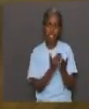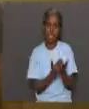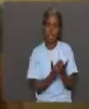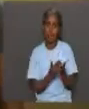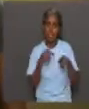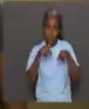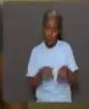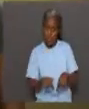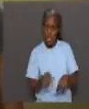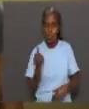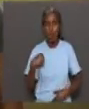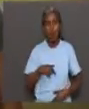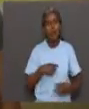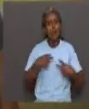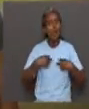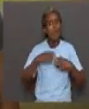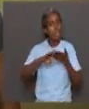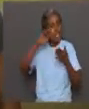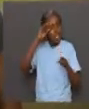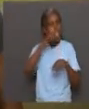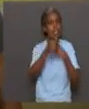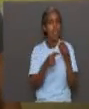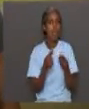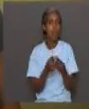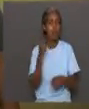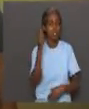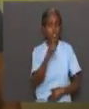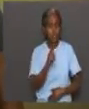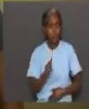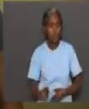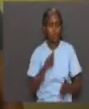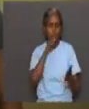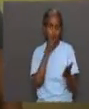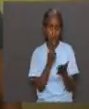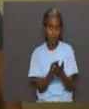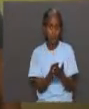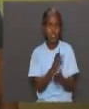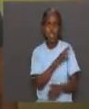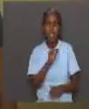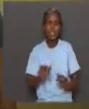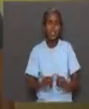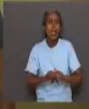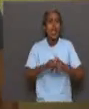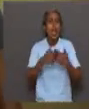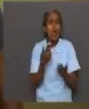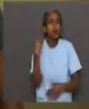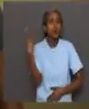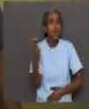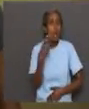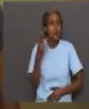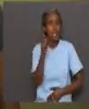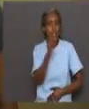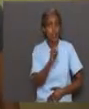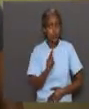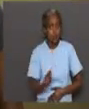lesson. Today, we have learned about geometric proofs and how to